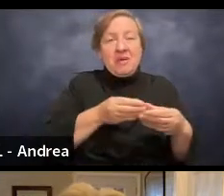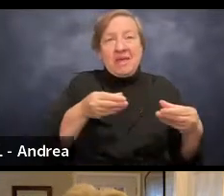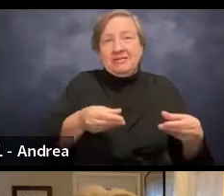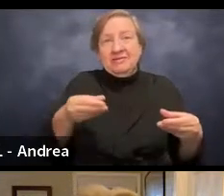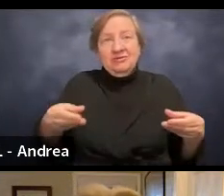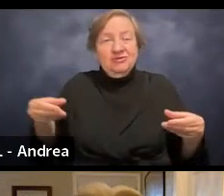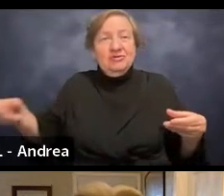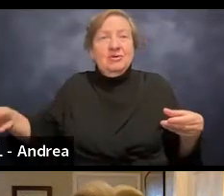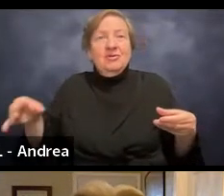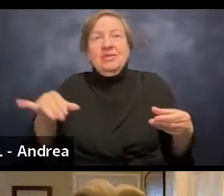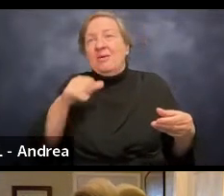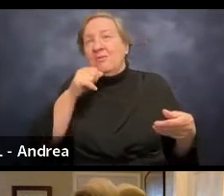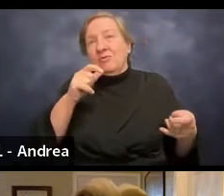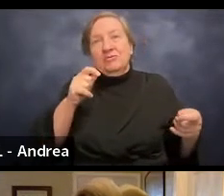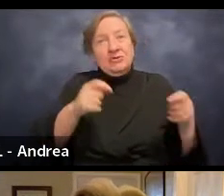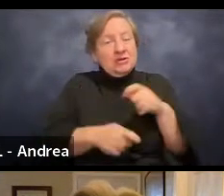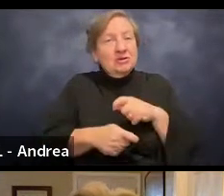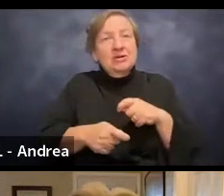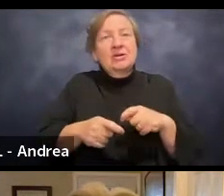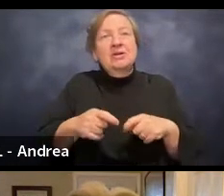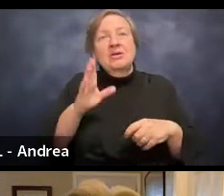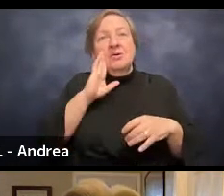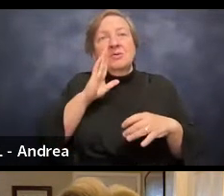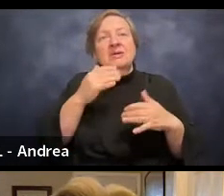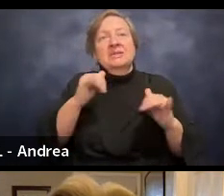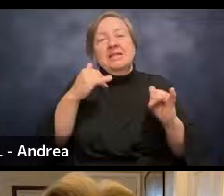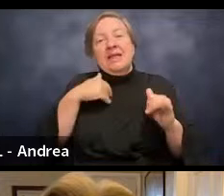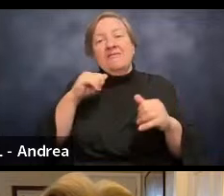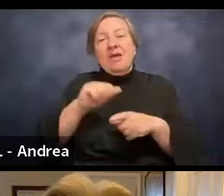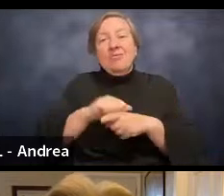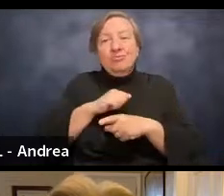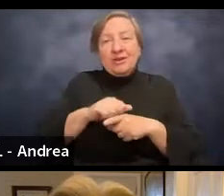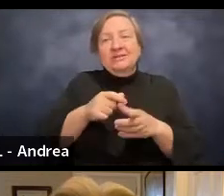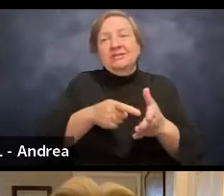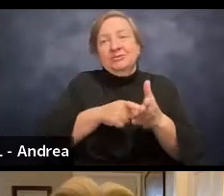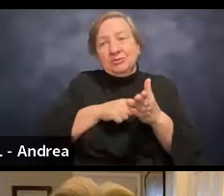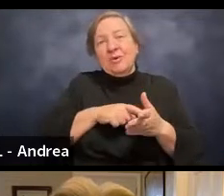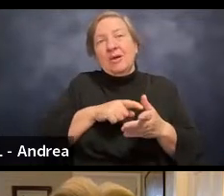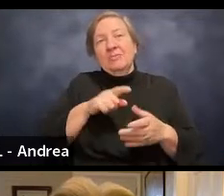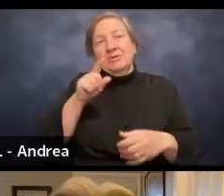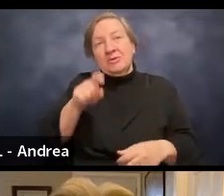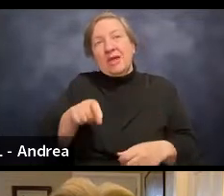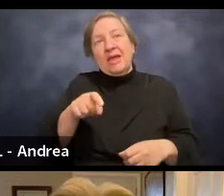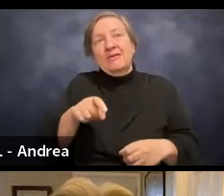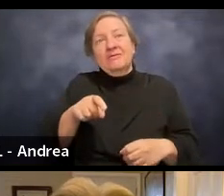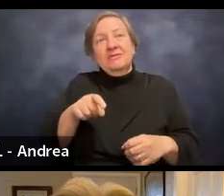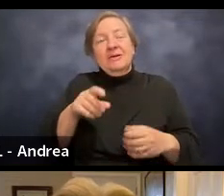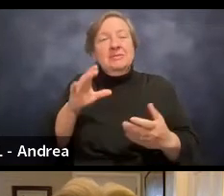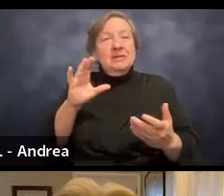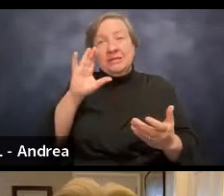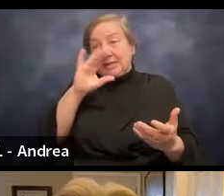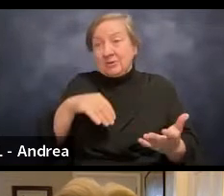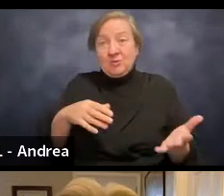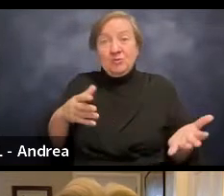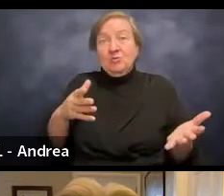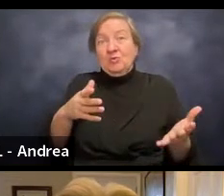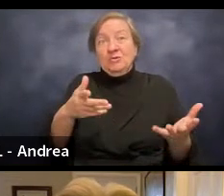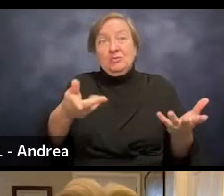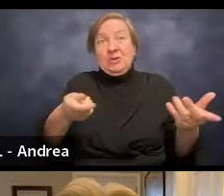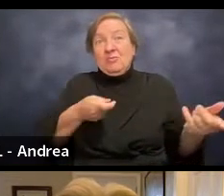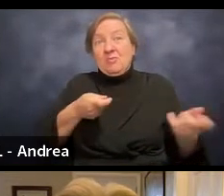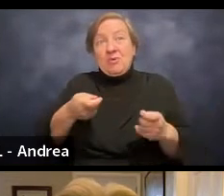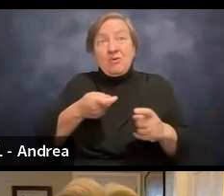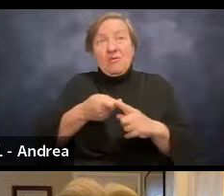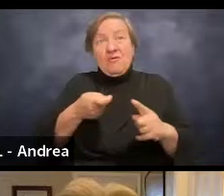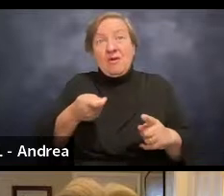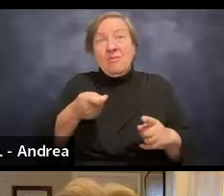so that's not going to change. I will still have apprenticeship requirements where, you know, it's unusual to be pulling from,